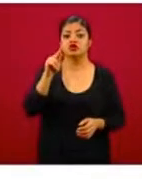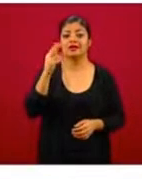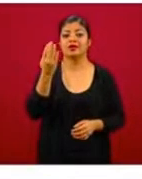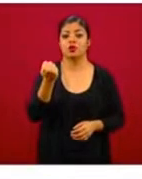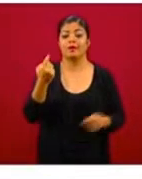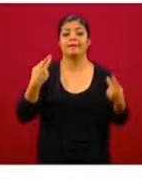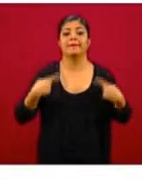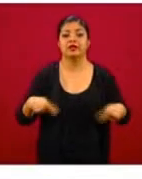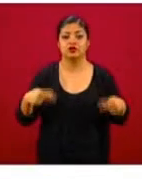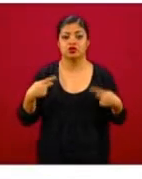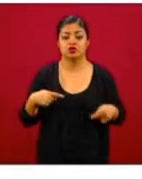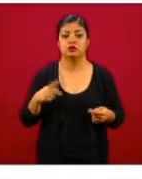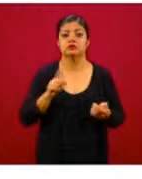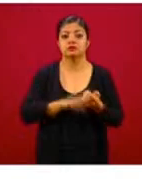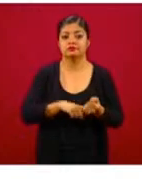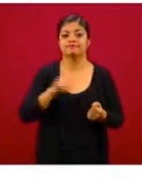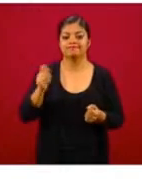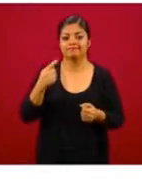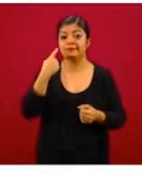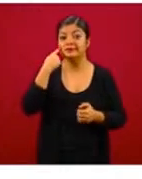next slide.